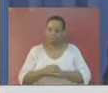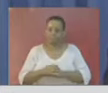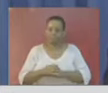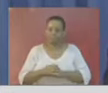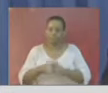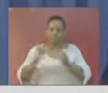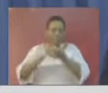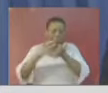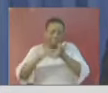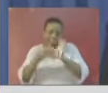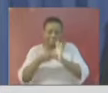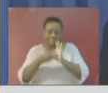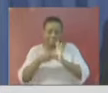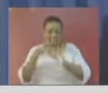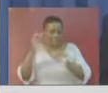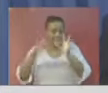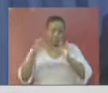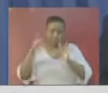Christmas. All right?